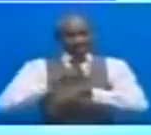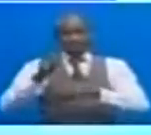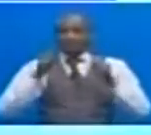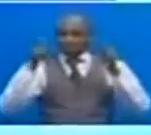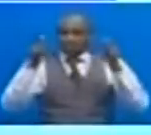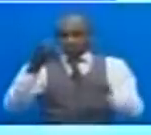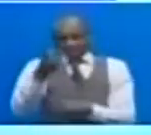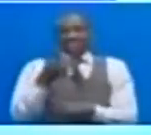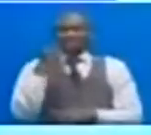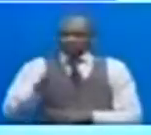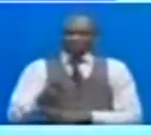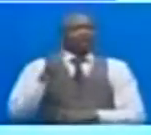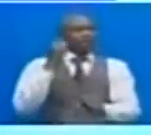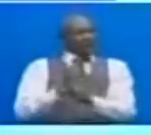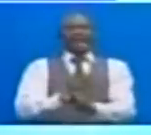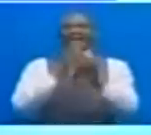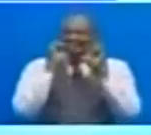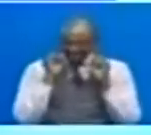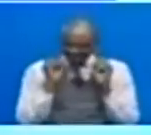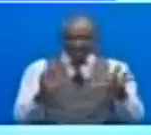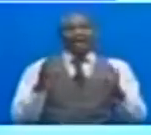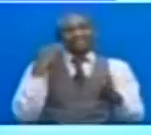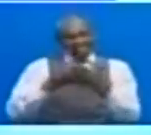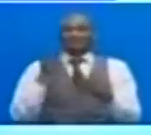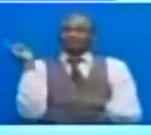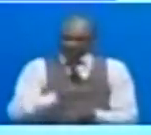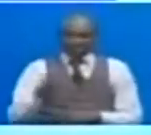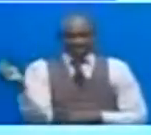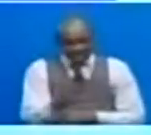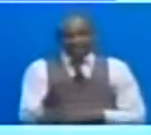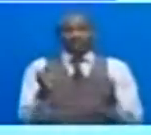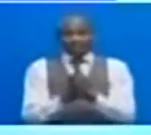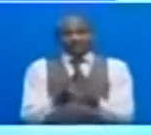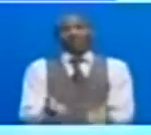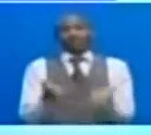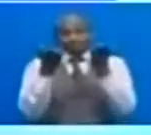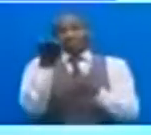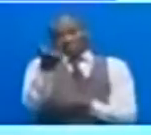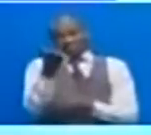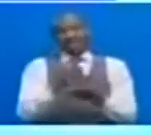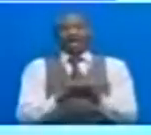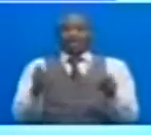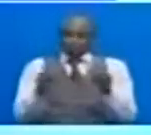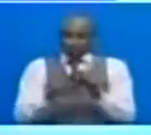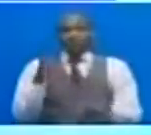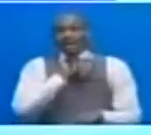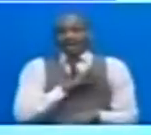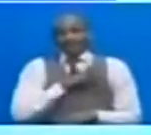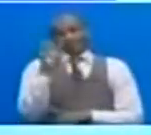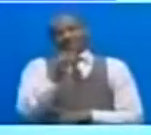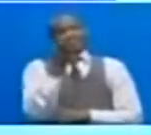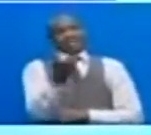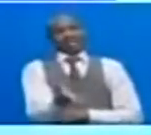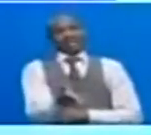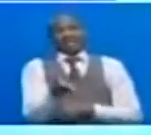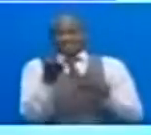health workers vowing not to relent until they are given their delayed promotions, salary arrears and missing allowances. And as